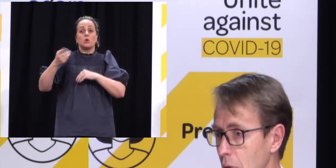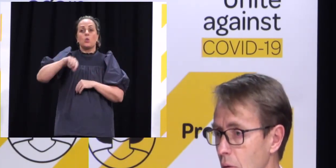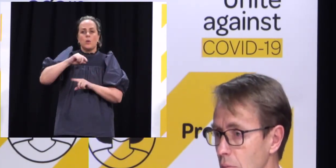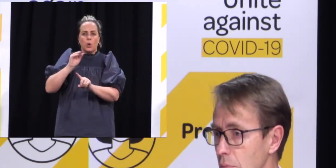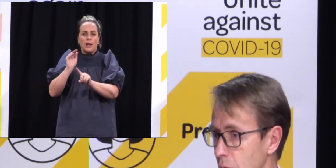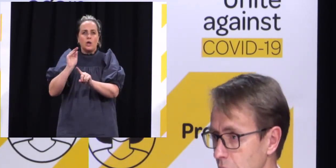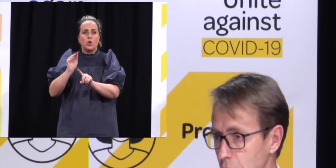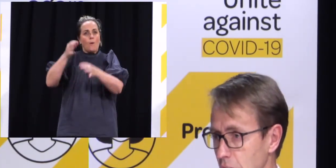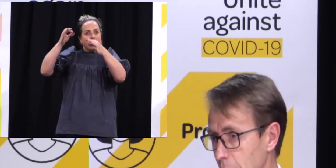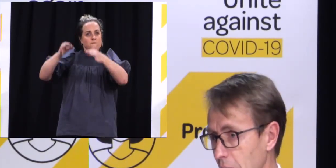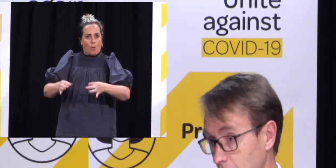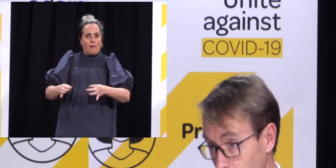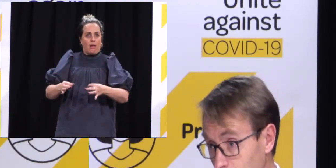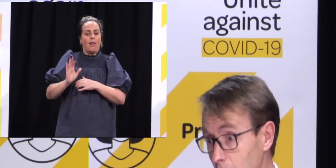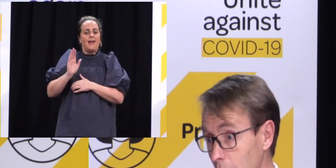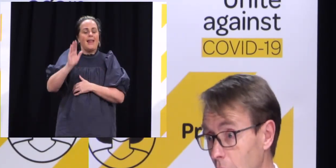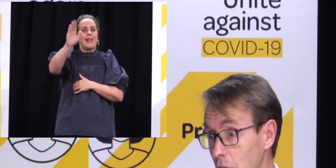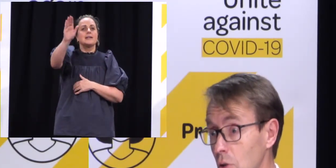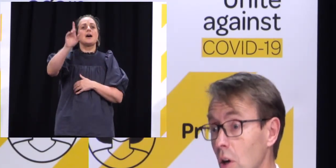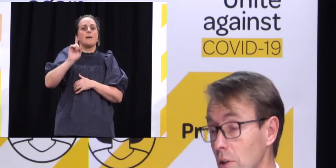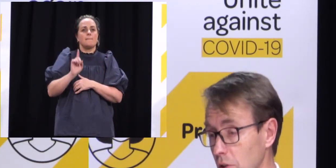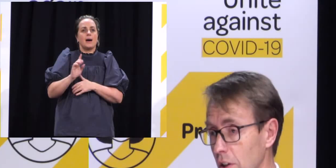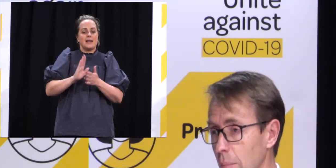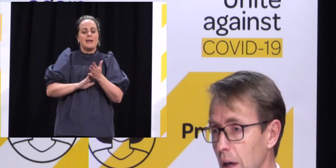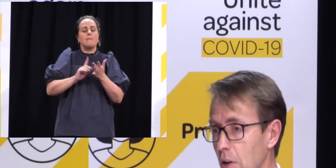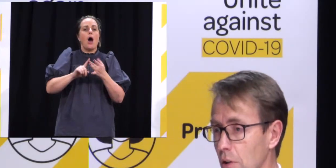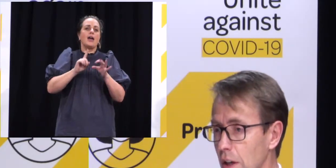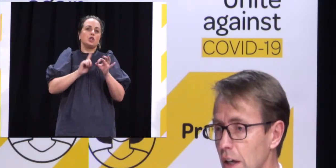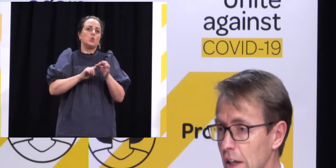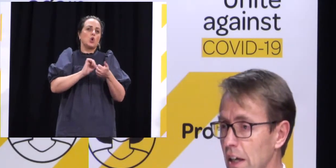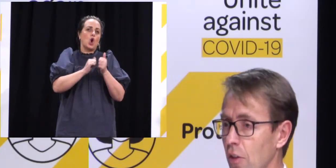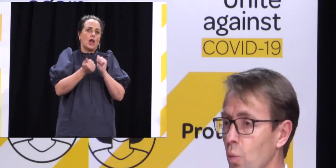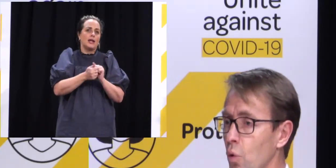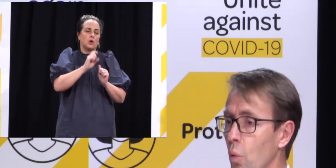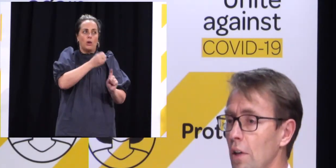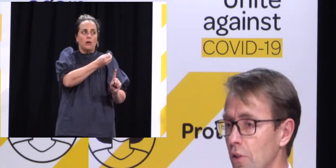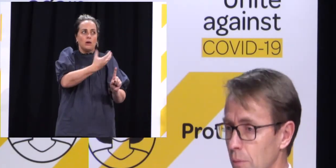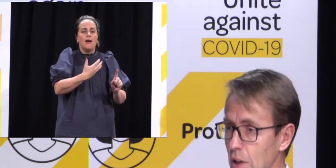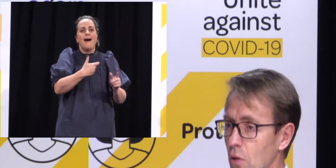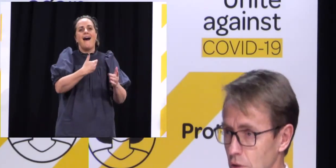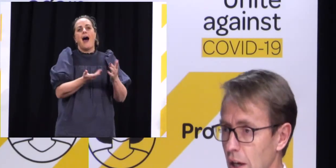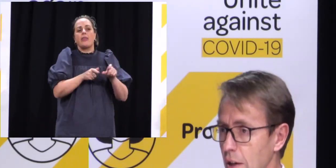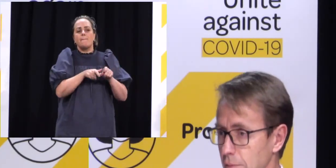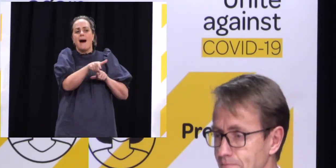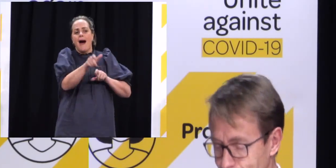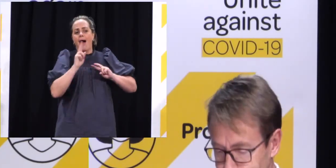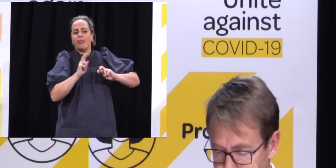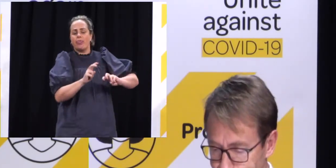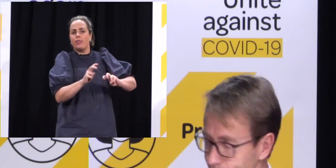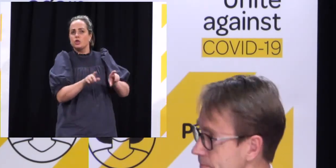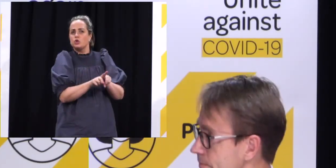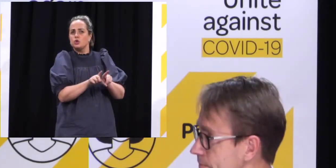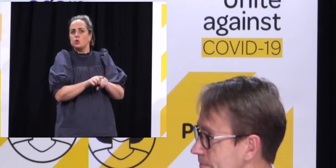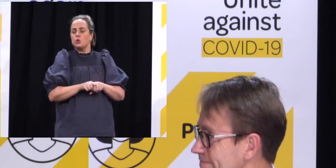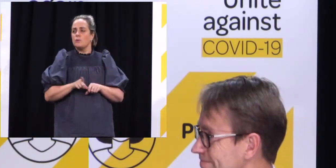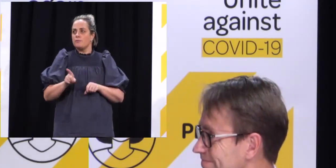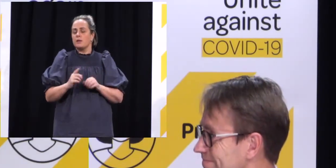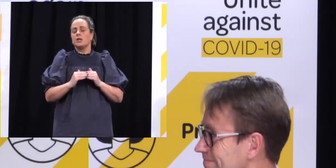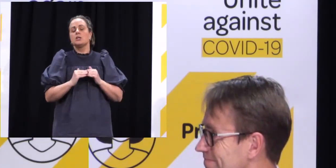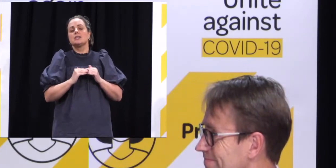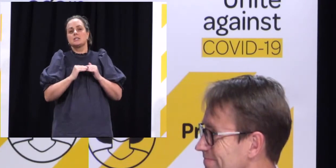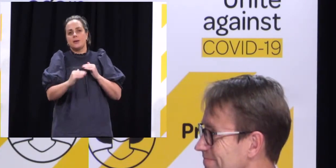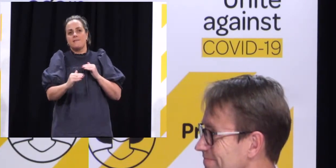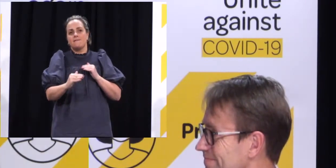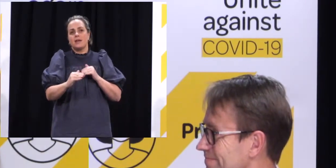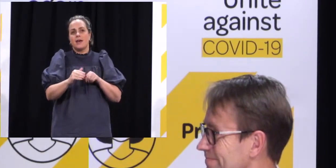but we can come back, our MIQ colleagues can come back on any other walkways that have been looked at. Yeah, to be fair to Dr. Bloomfield, the walkway